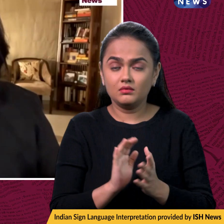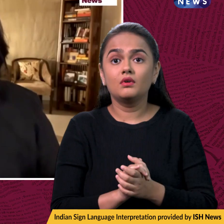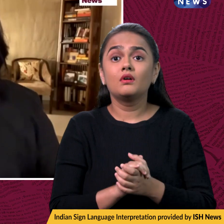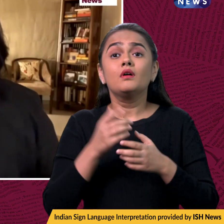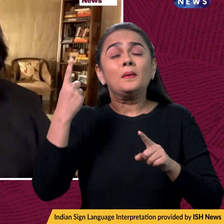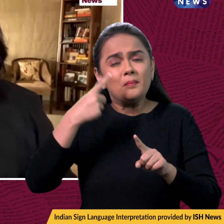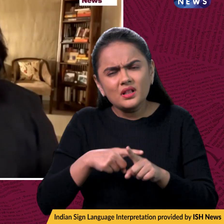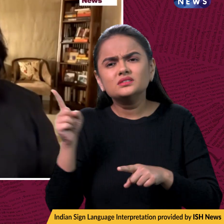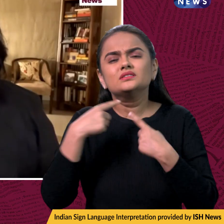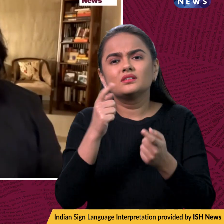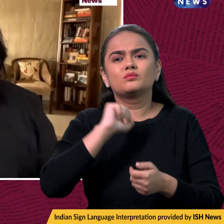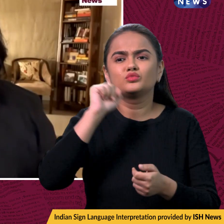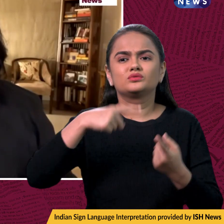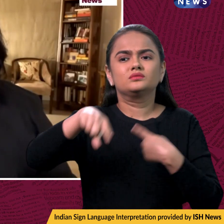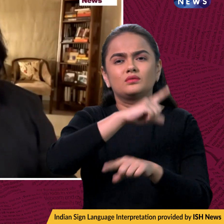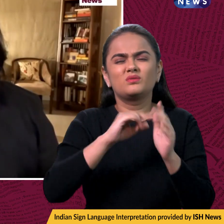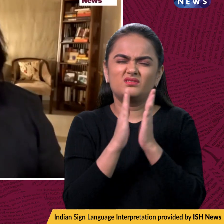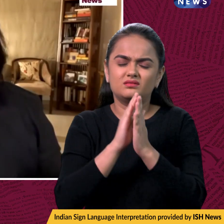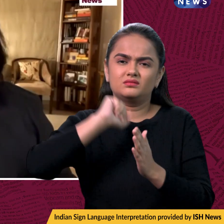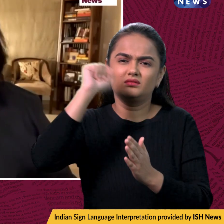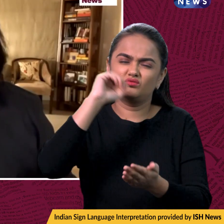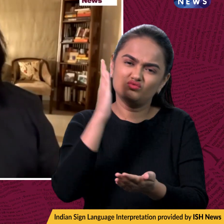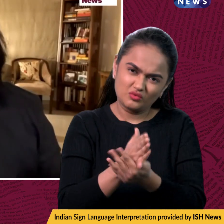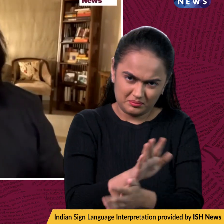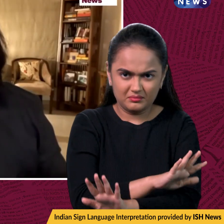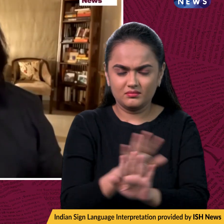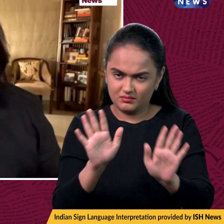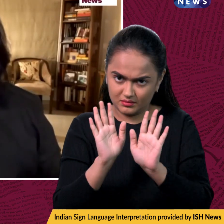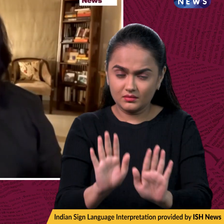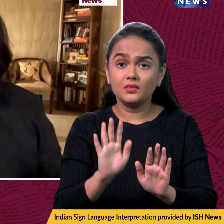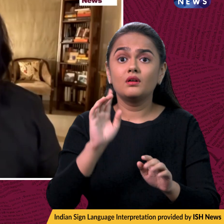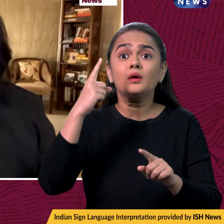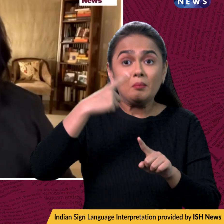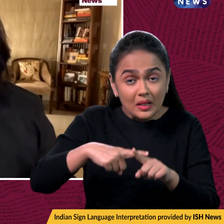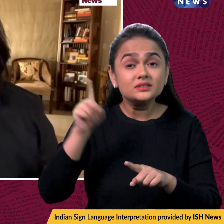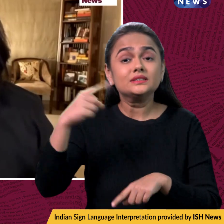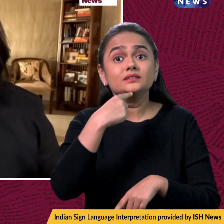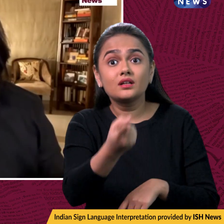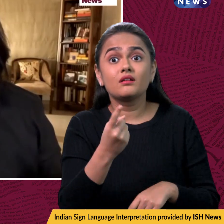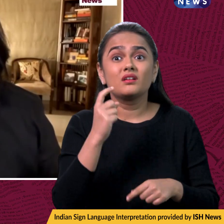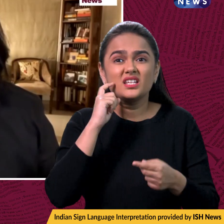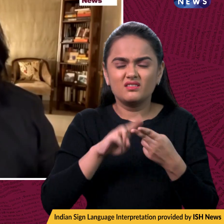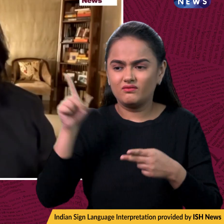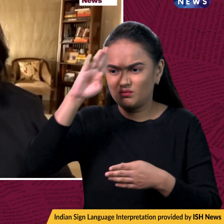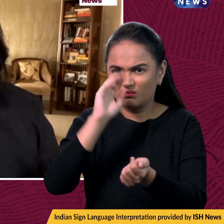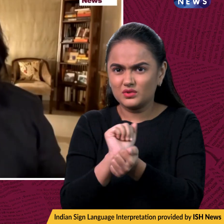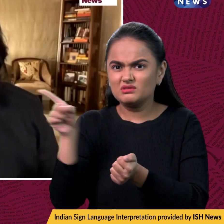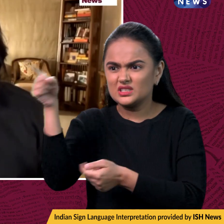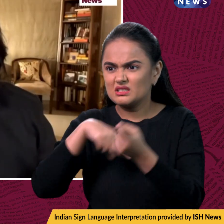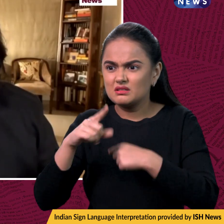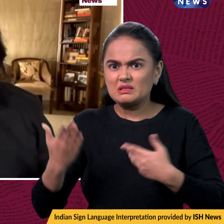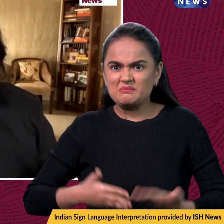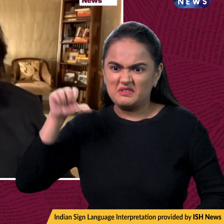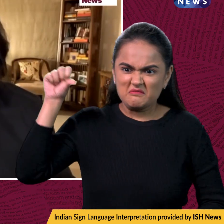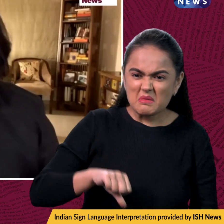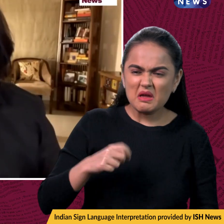quote. He also urged the protesting doctors to call off their strike in public interest and added that if there was misbehavior from